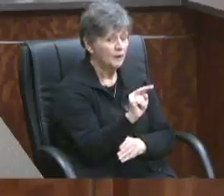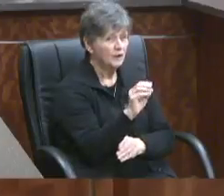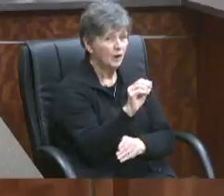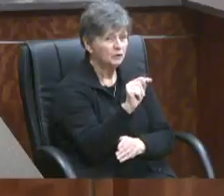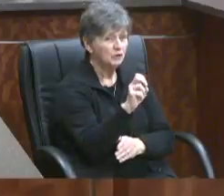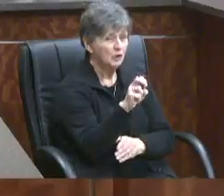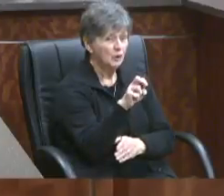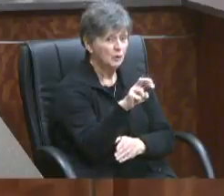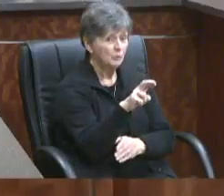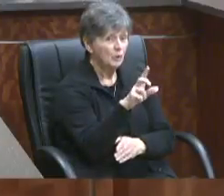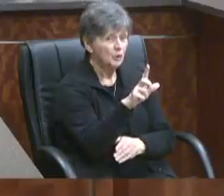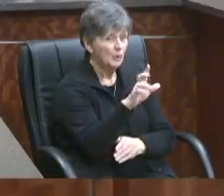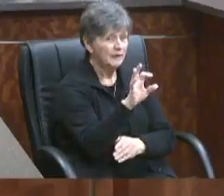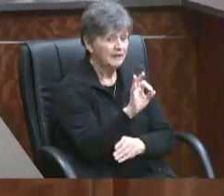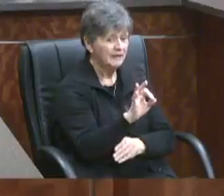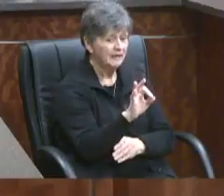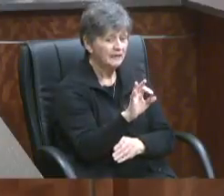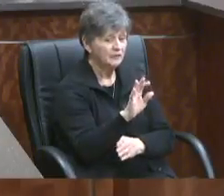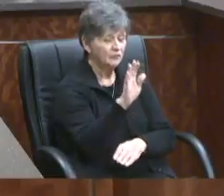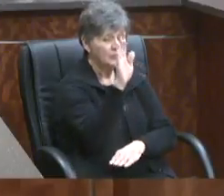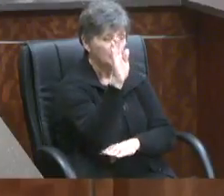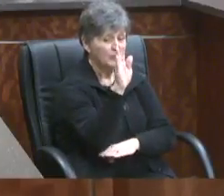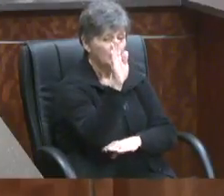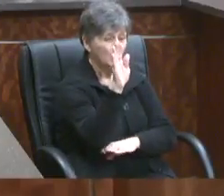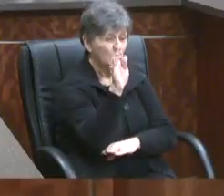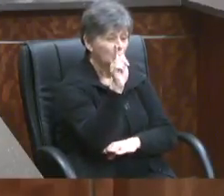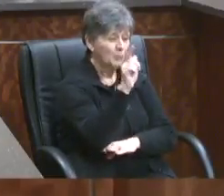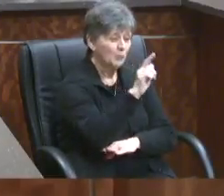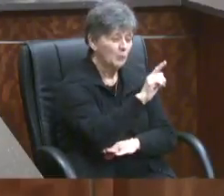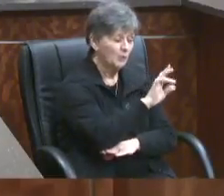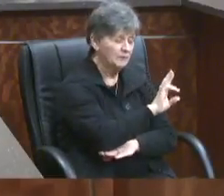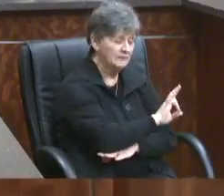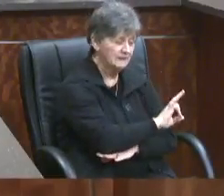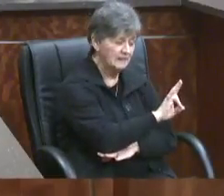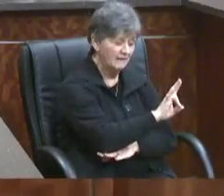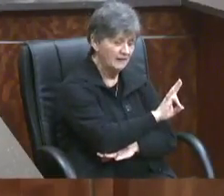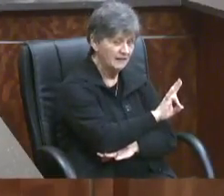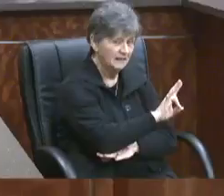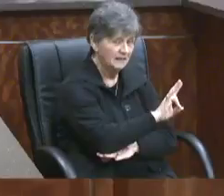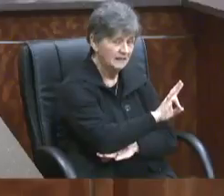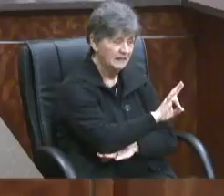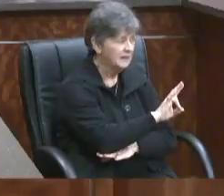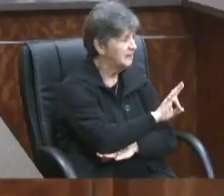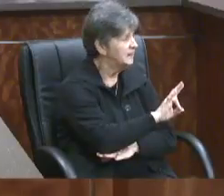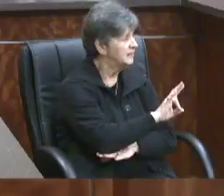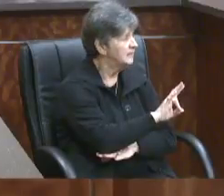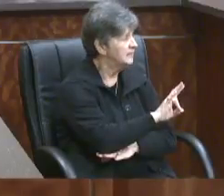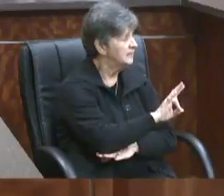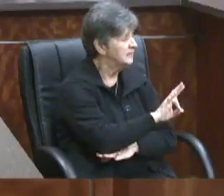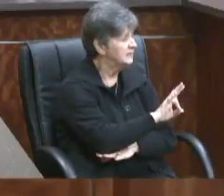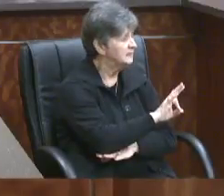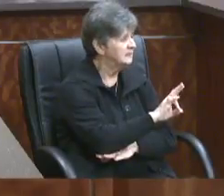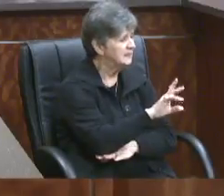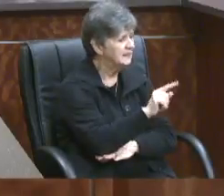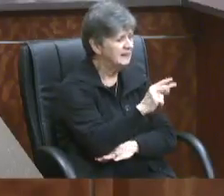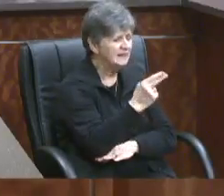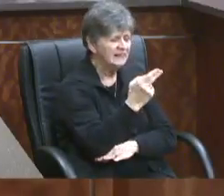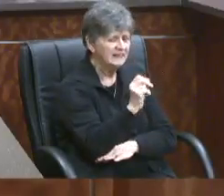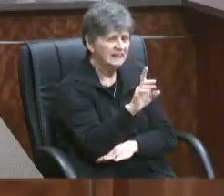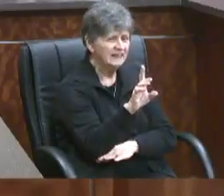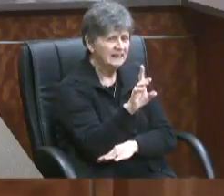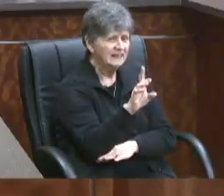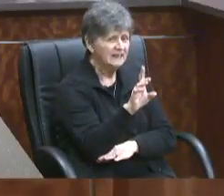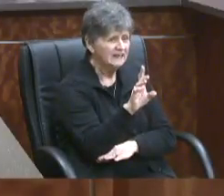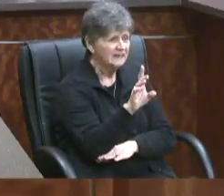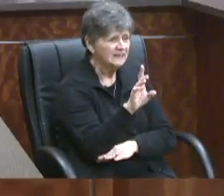October 29th from noon until 7, the DC Home, I think that's the proper pronunciation